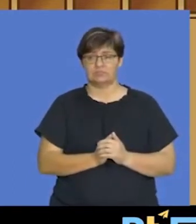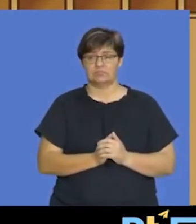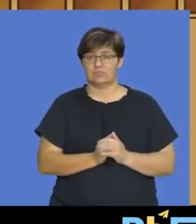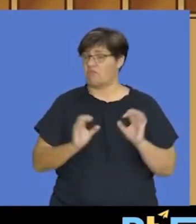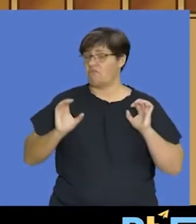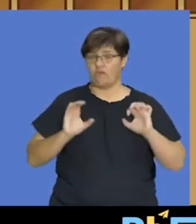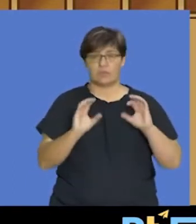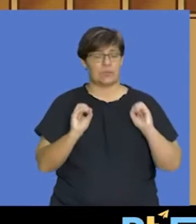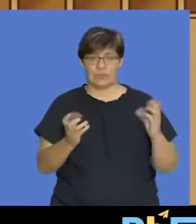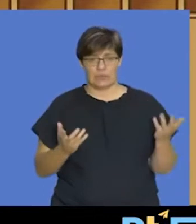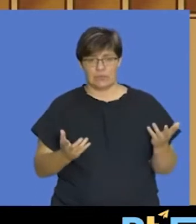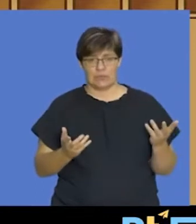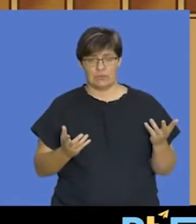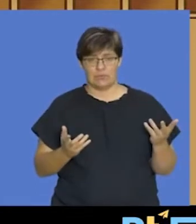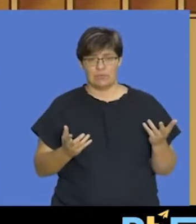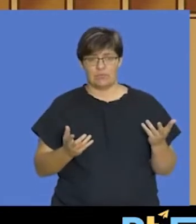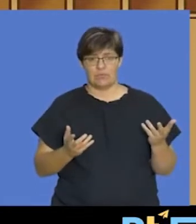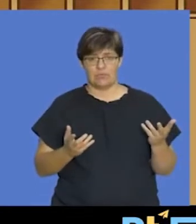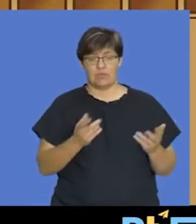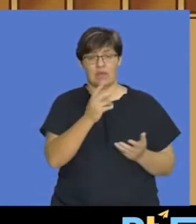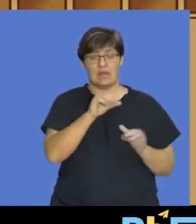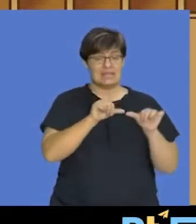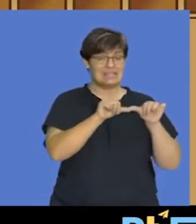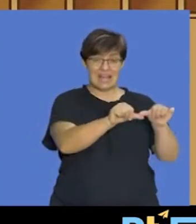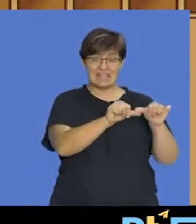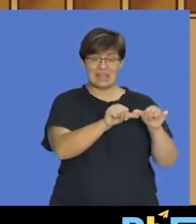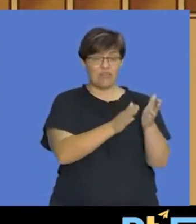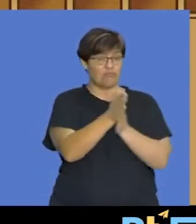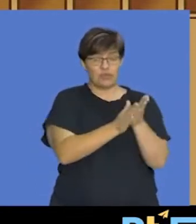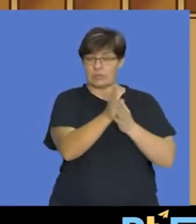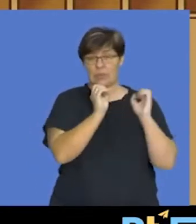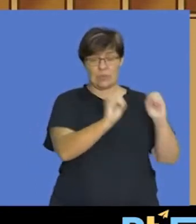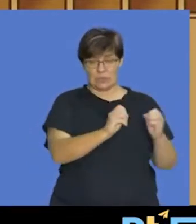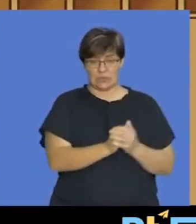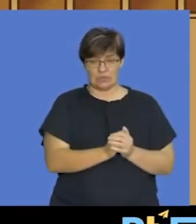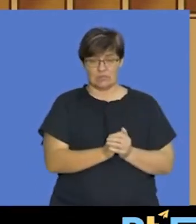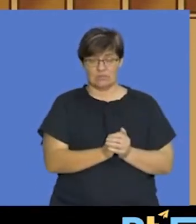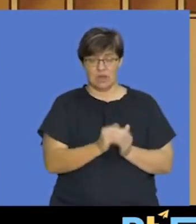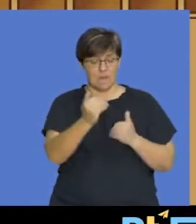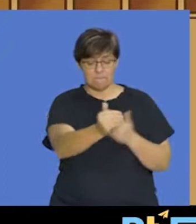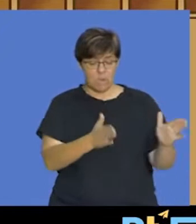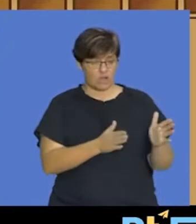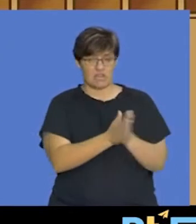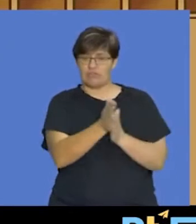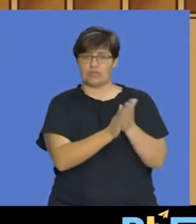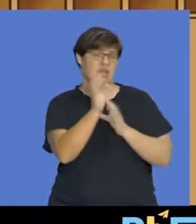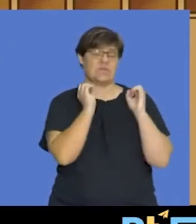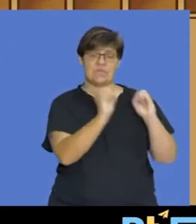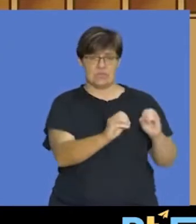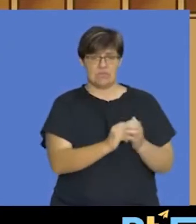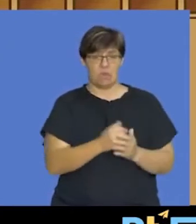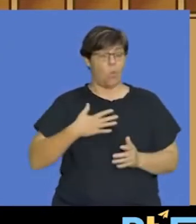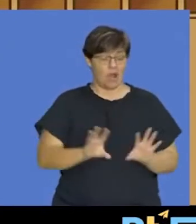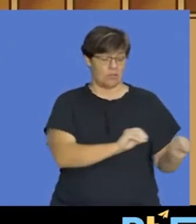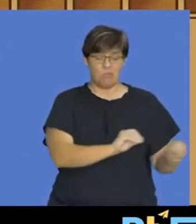no force. There's no static friction right now. This box is not experiencing friction. We're not trying to